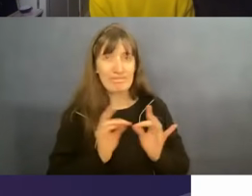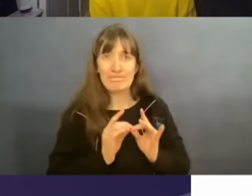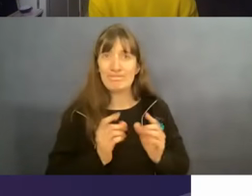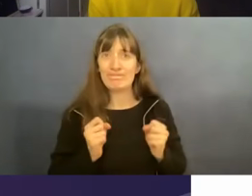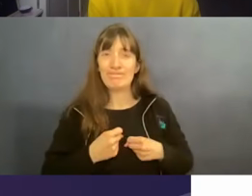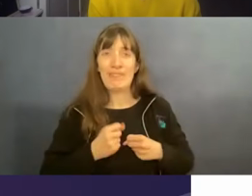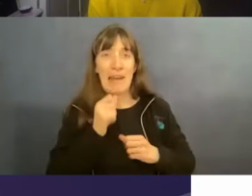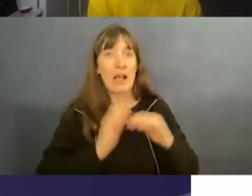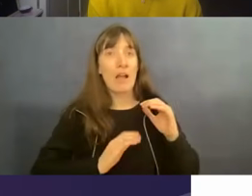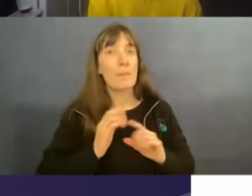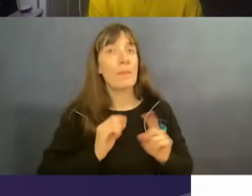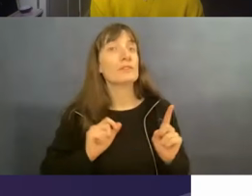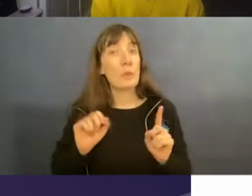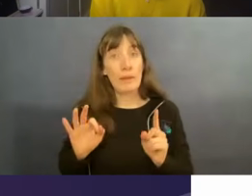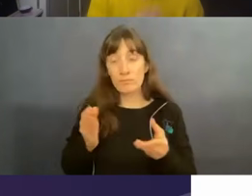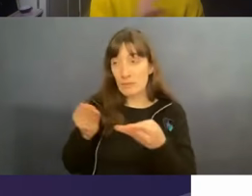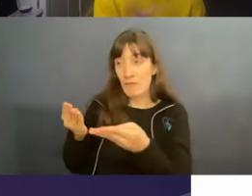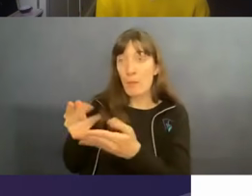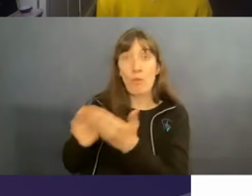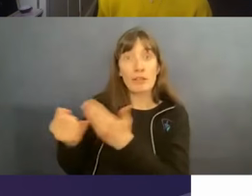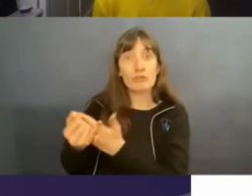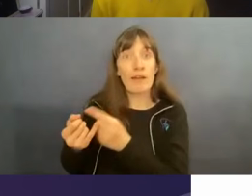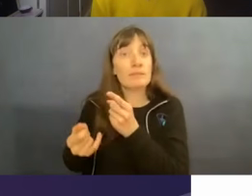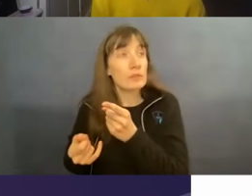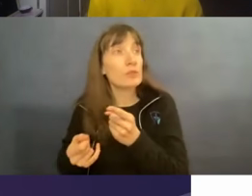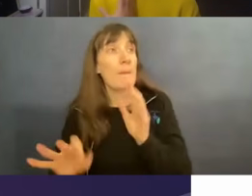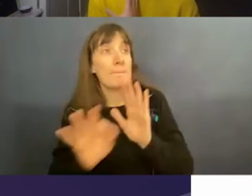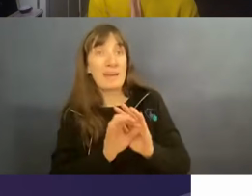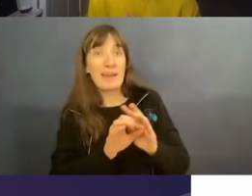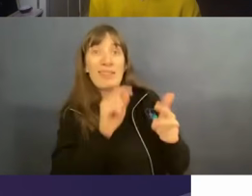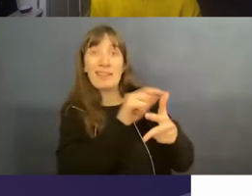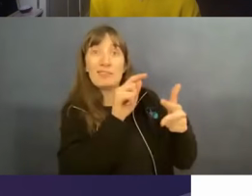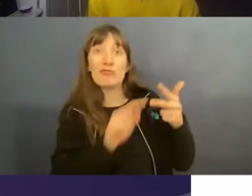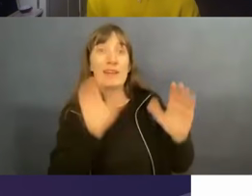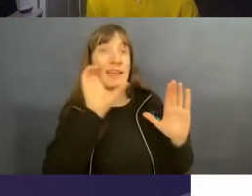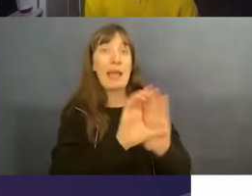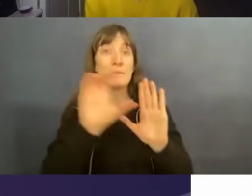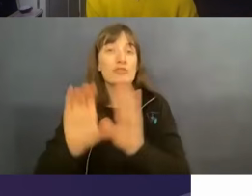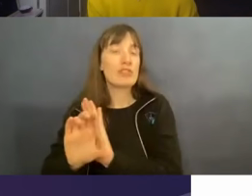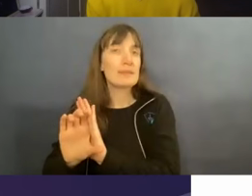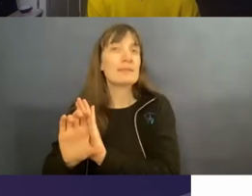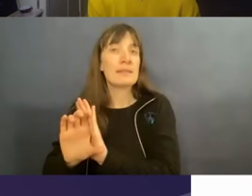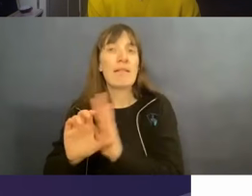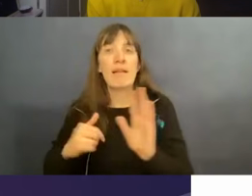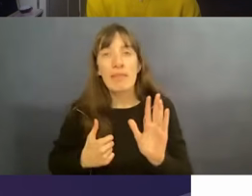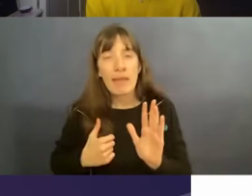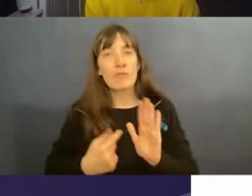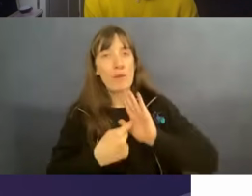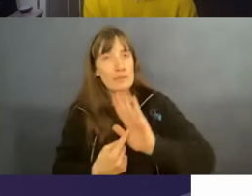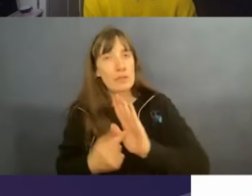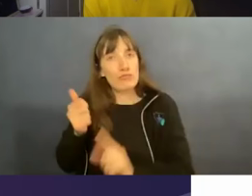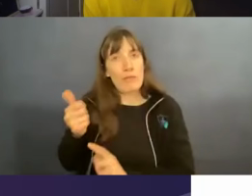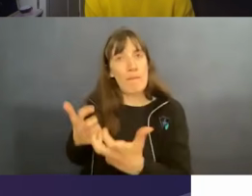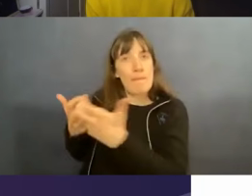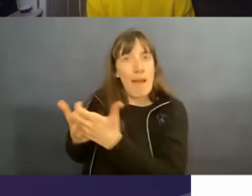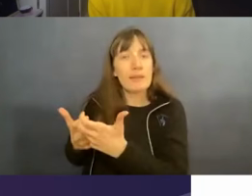them a project like this and say, okay, pick one of these three images that feel like represent you the most, and that you resonate with, and they'll